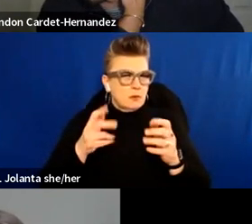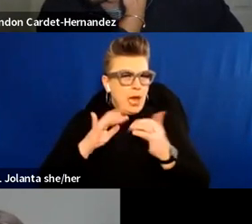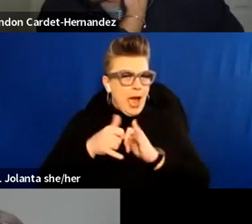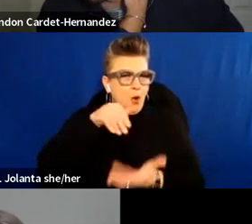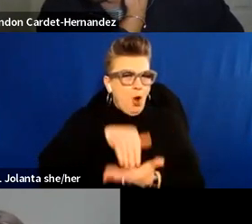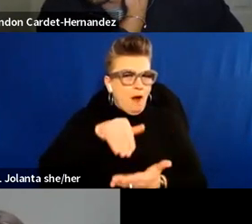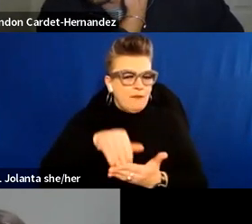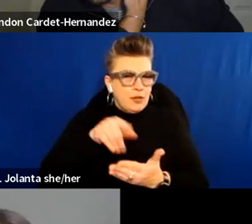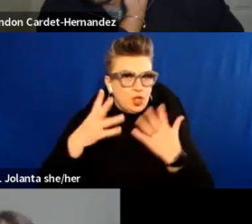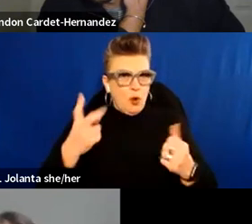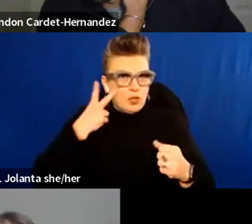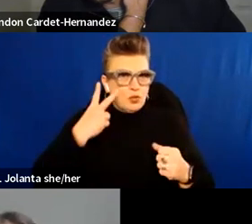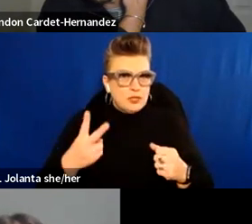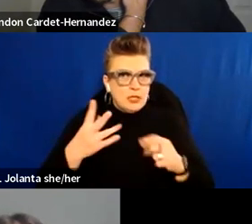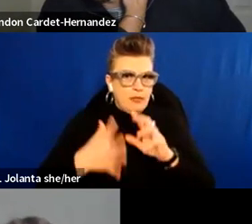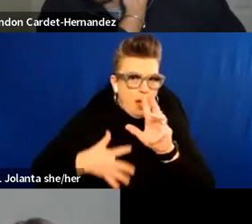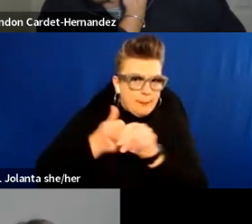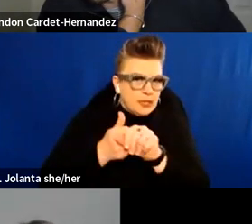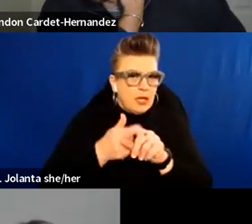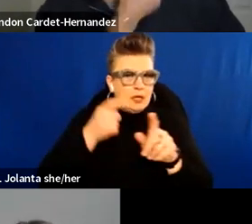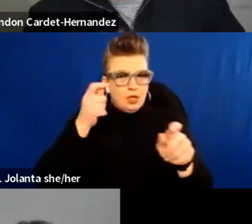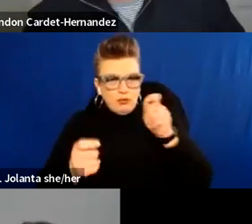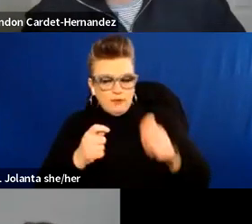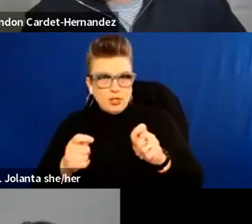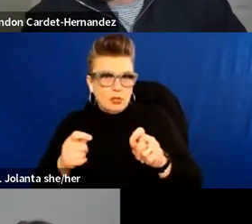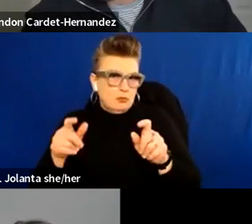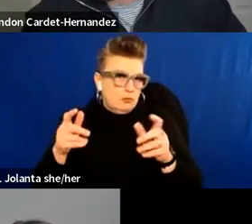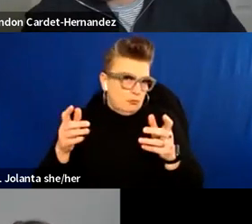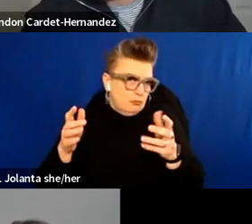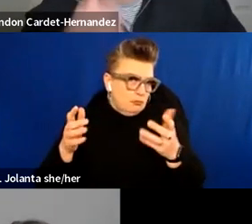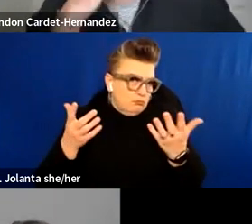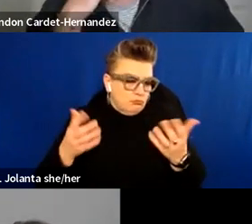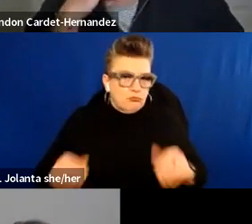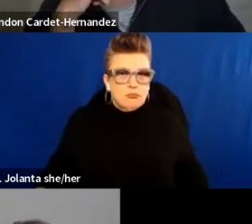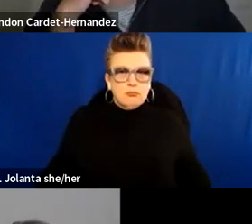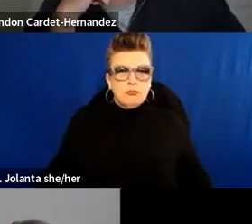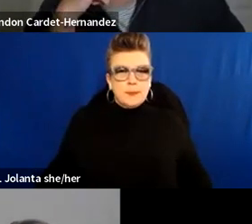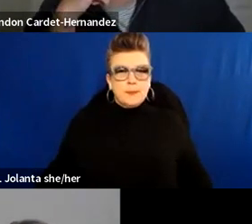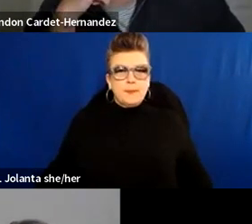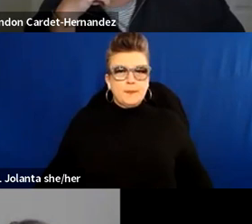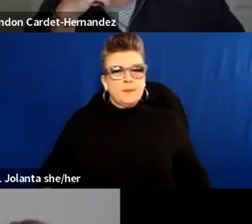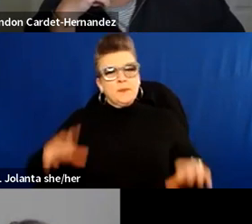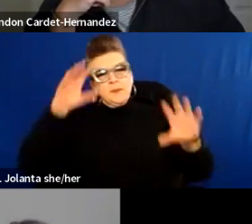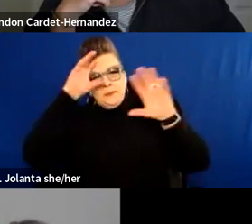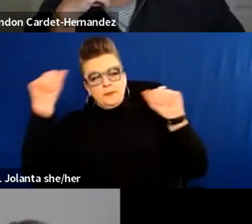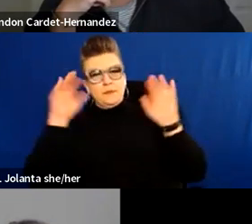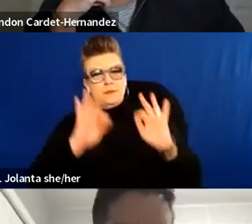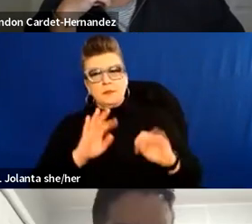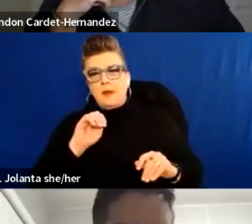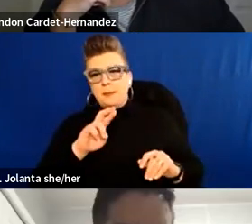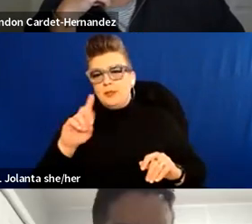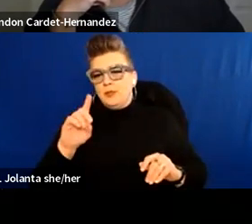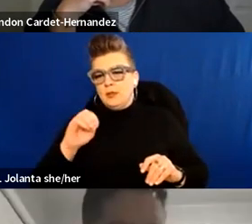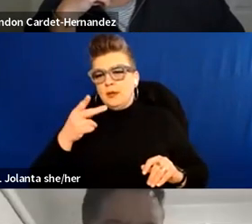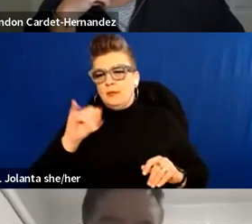want to see this updated um as a tool great and mr depina i don't know if miss